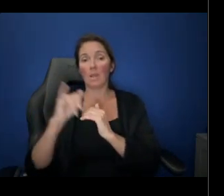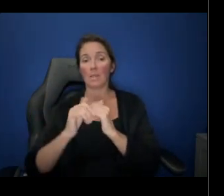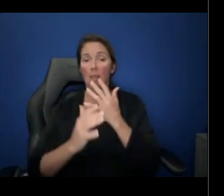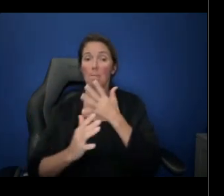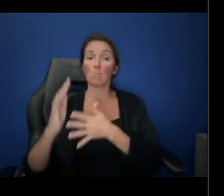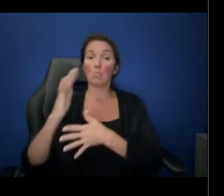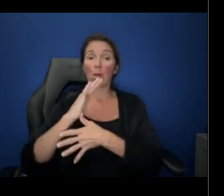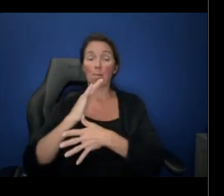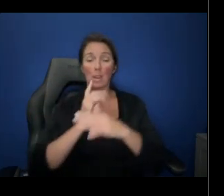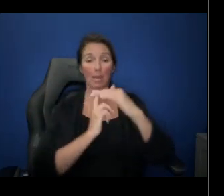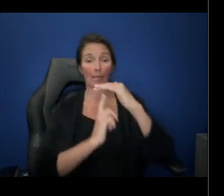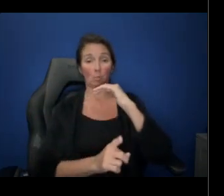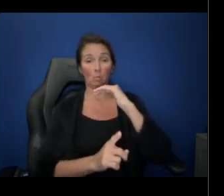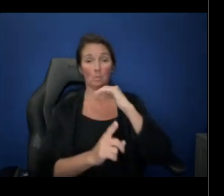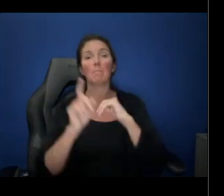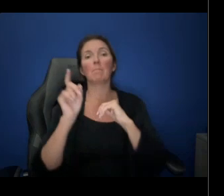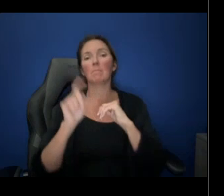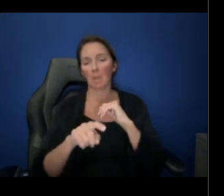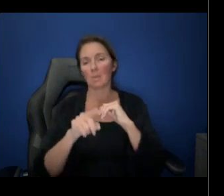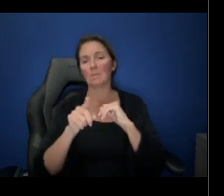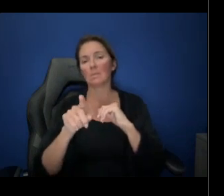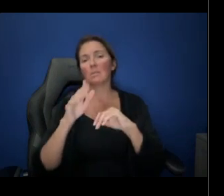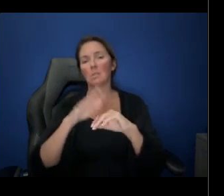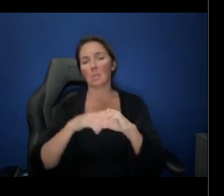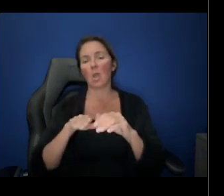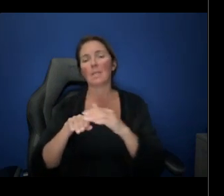primary entrance must be on an